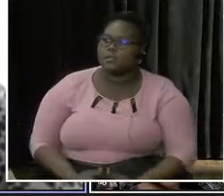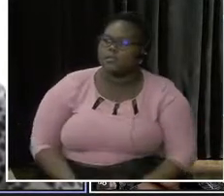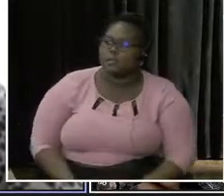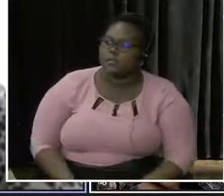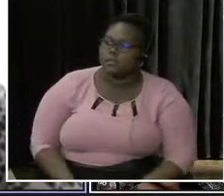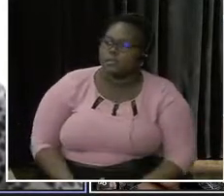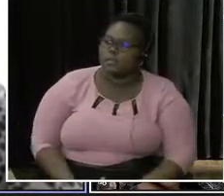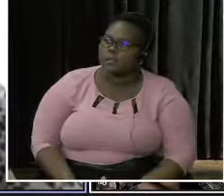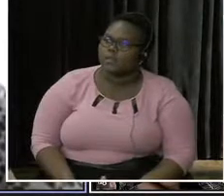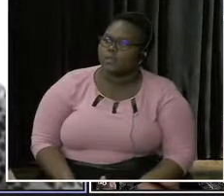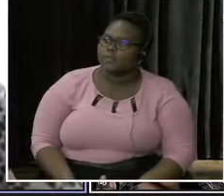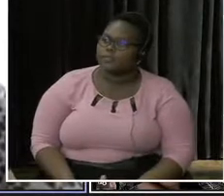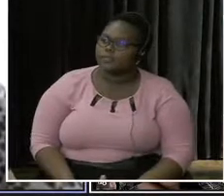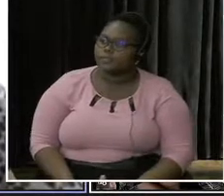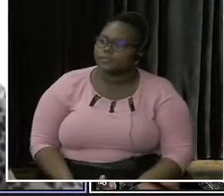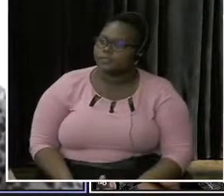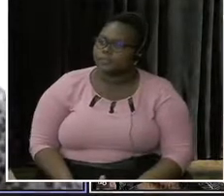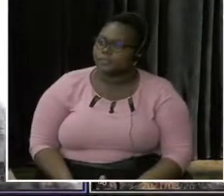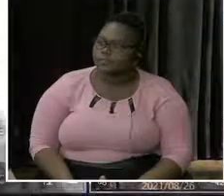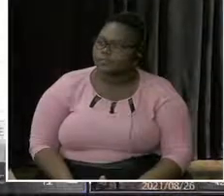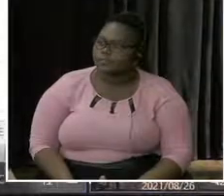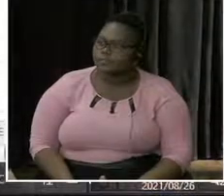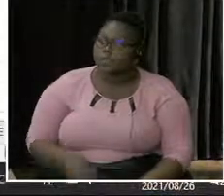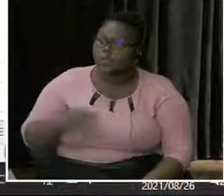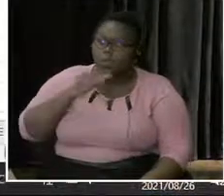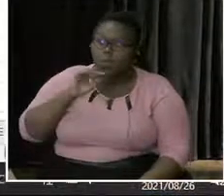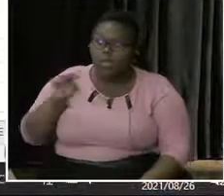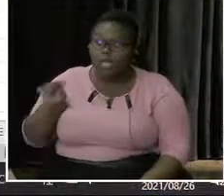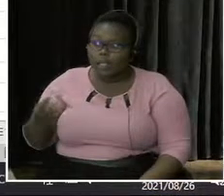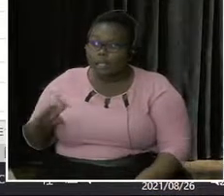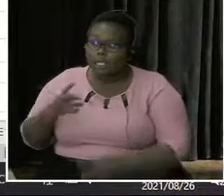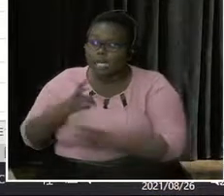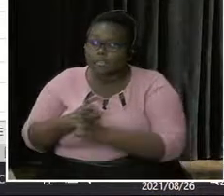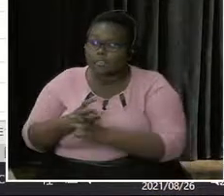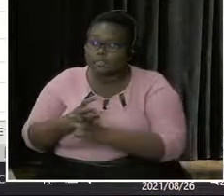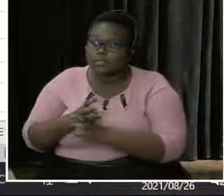The DA is voting against. Who else is against?